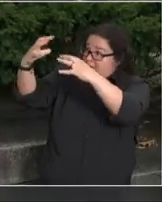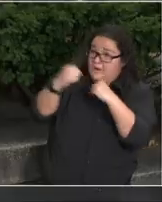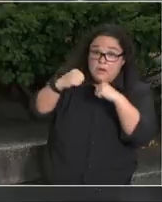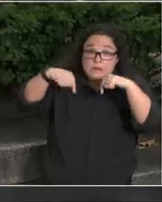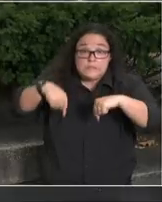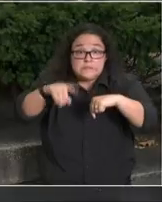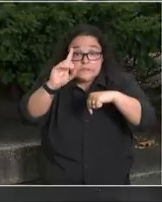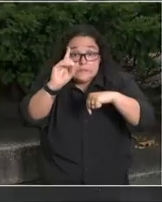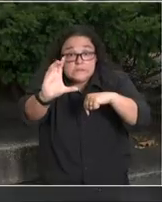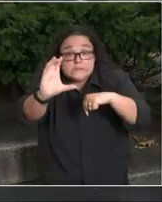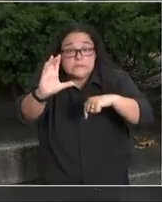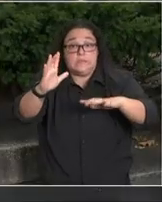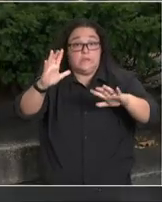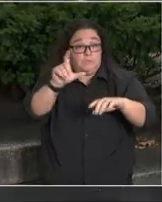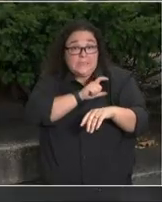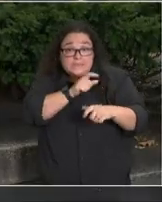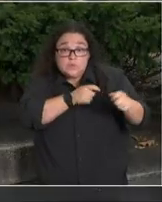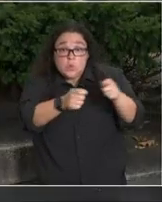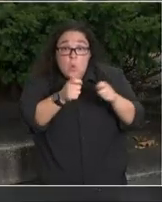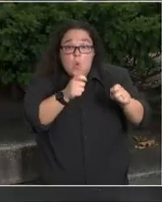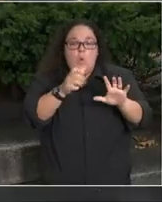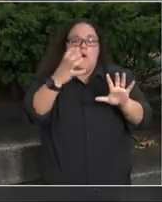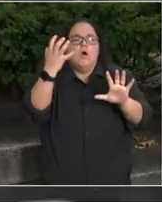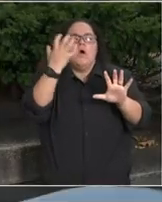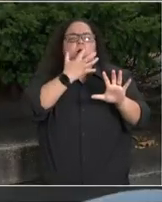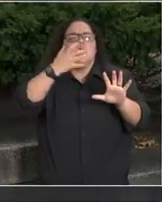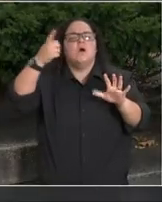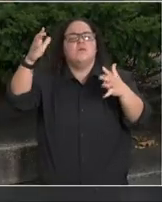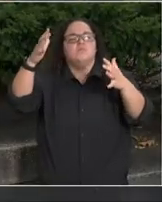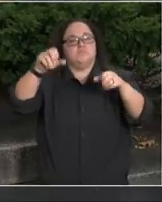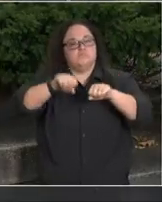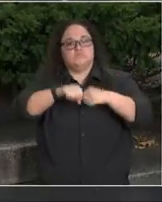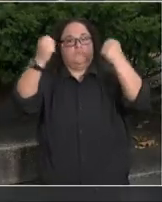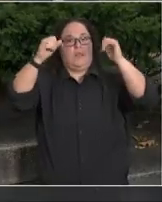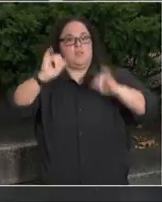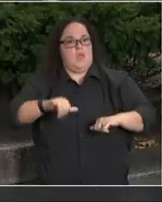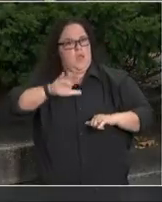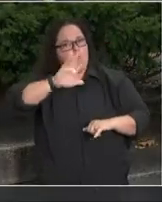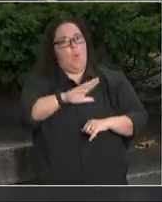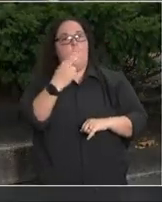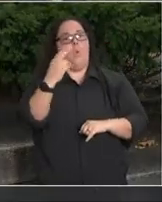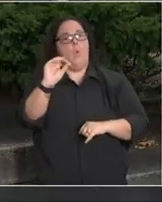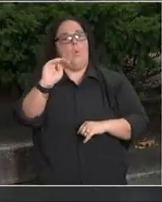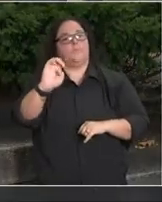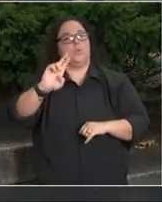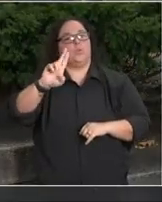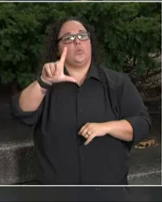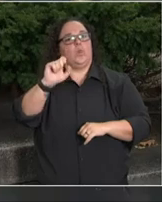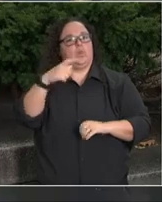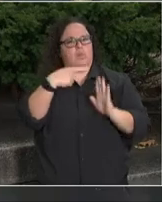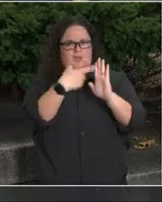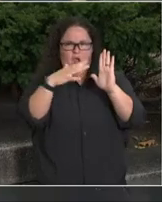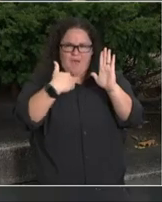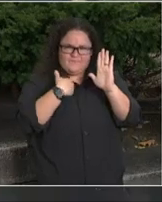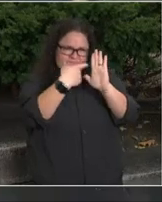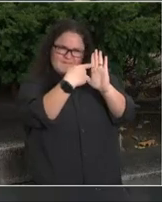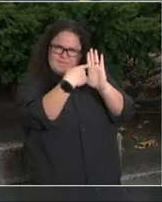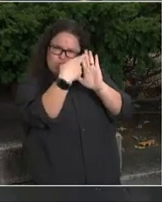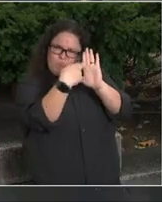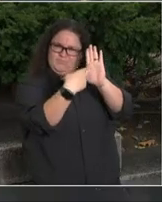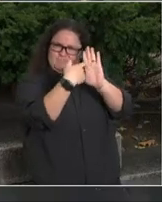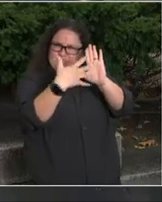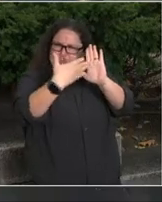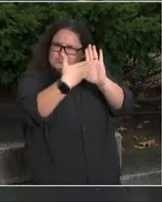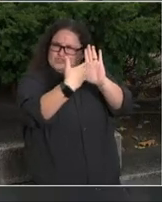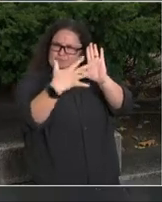Home Rule Charter. Our teams worked throughout the night. The judge herself commented on the hard work